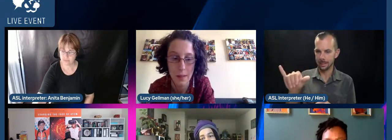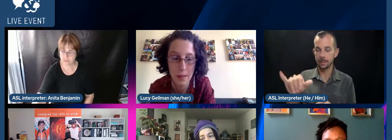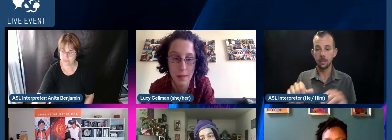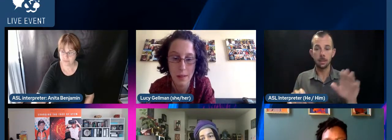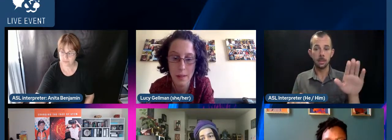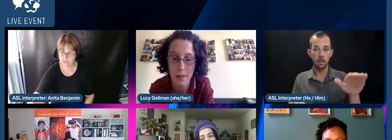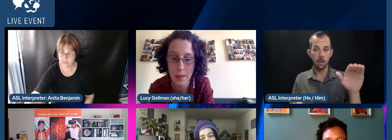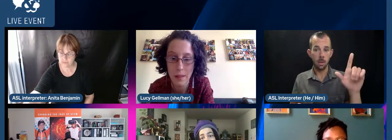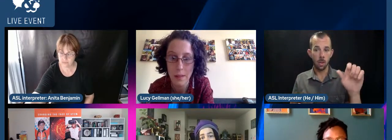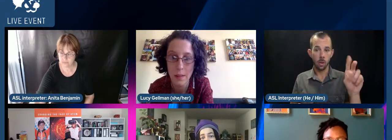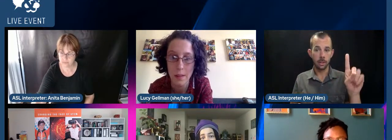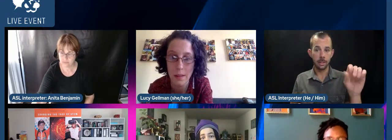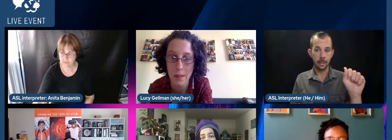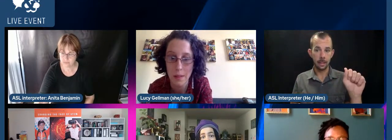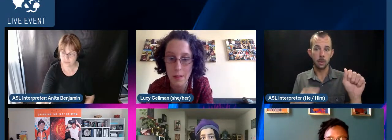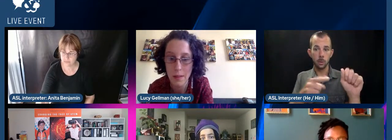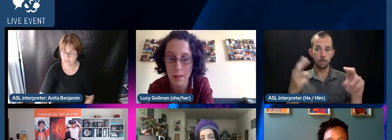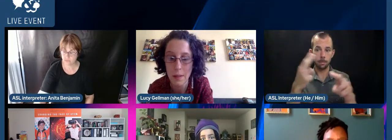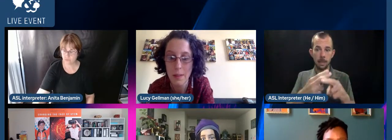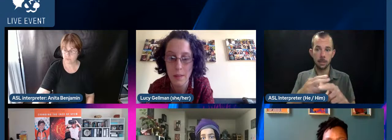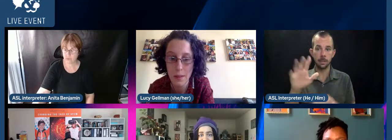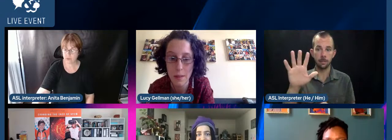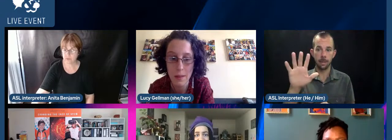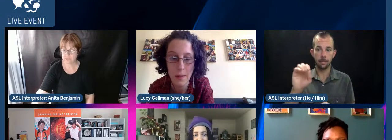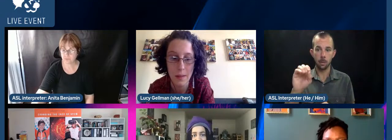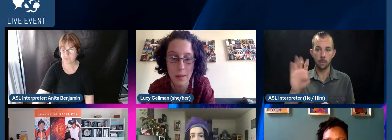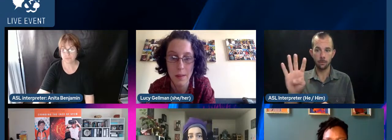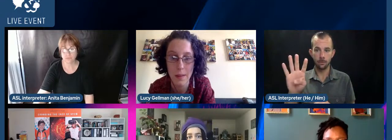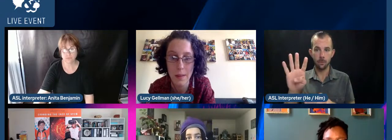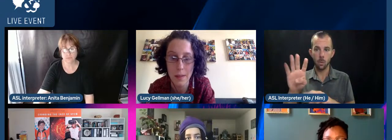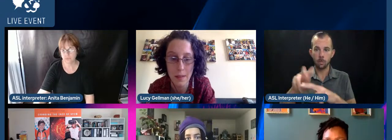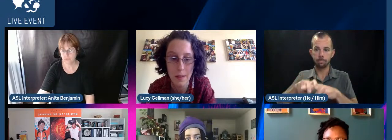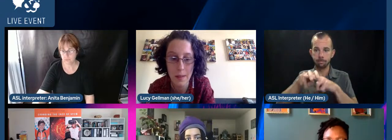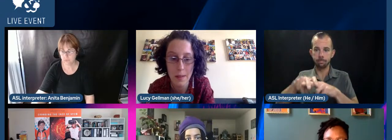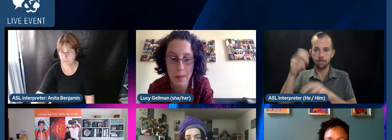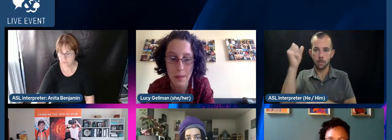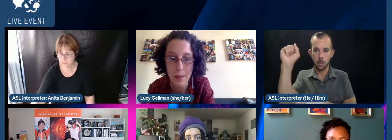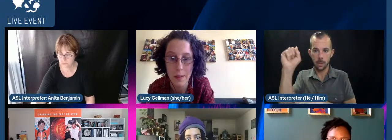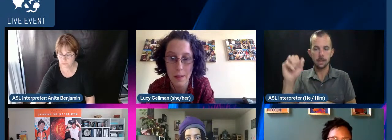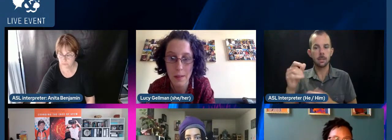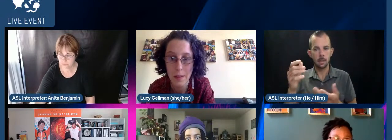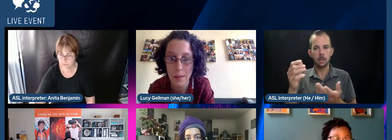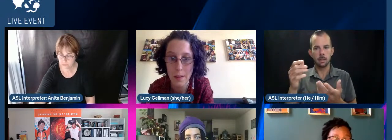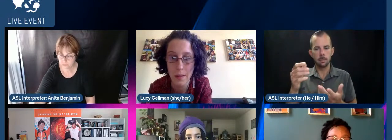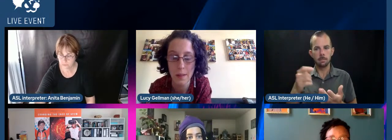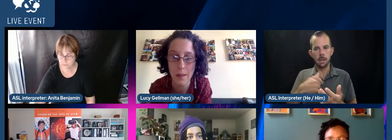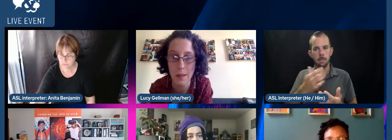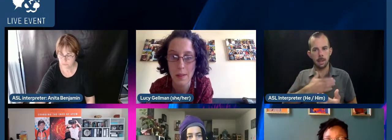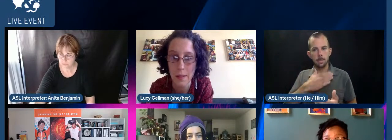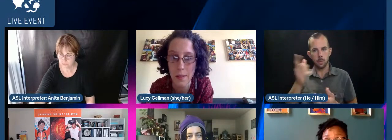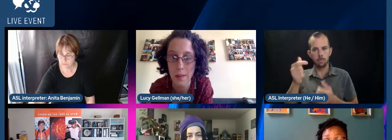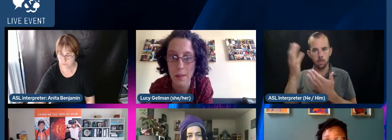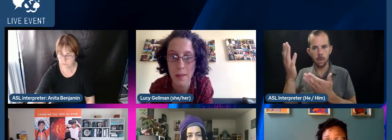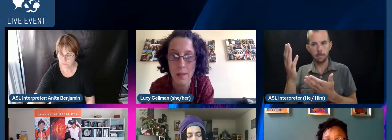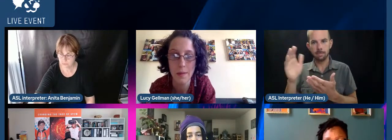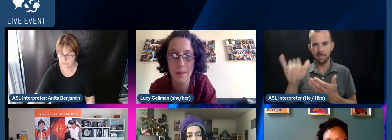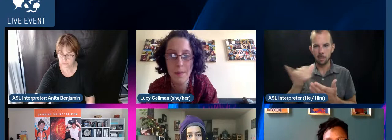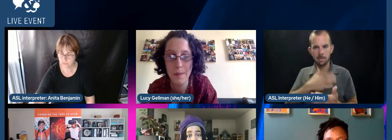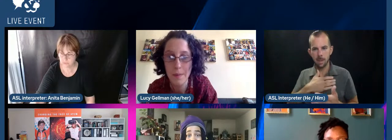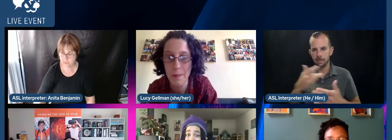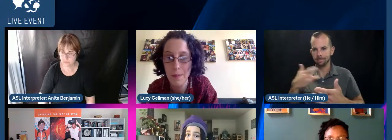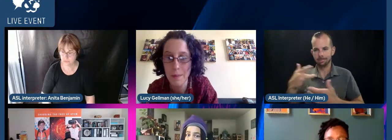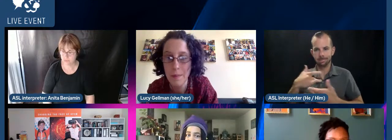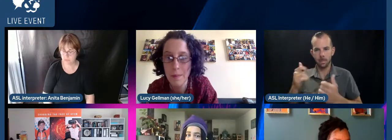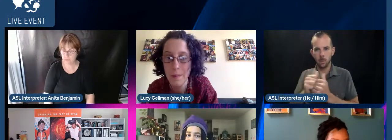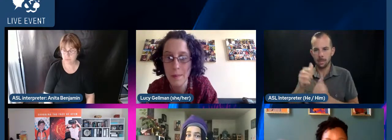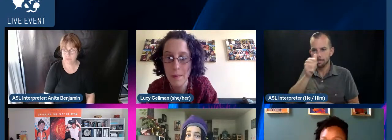you brought up the 504 sit-ins, because that's kind of my concern with patients, right? Like the 504 sit-ins were in 77. And